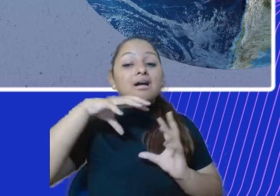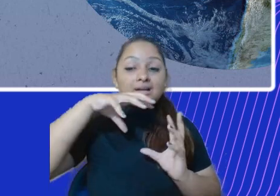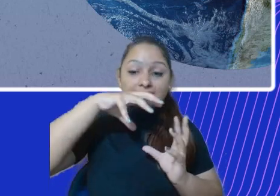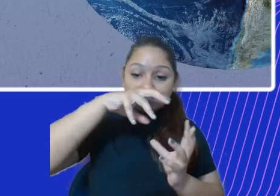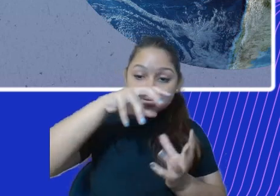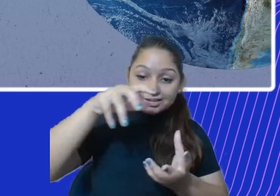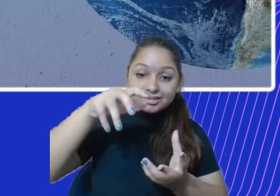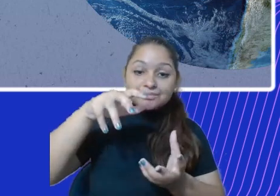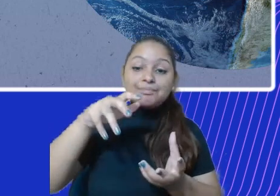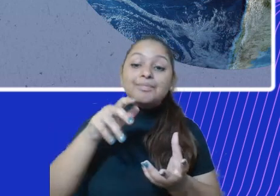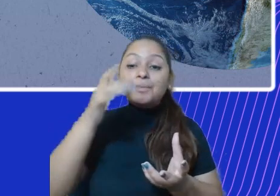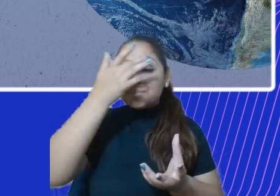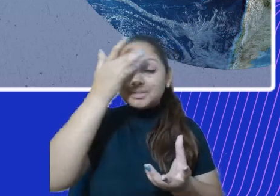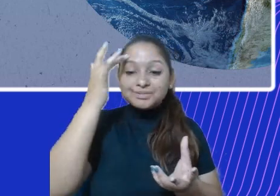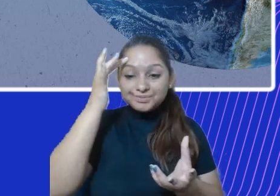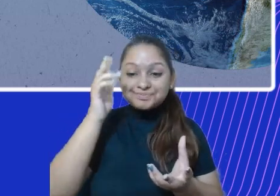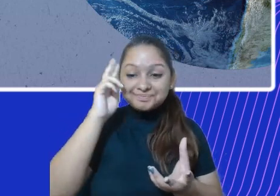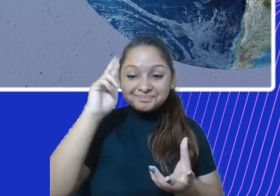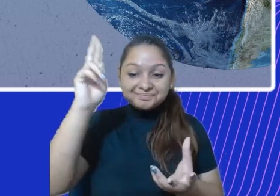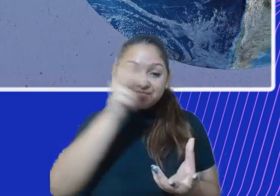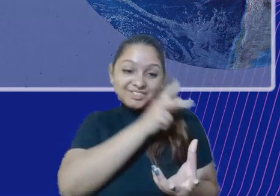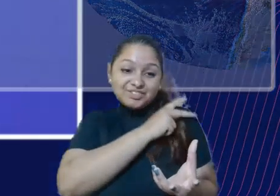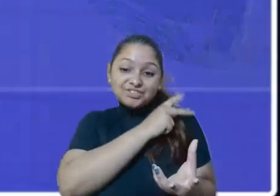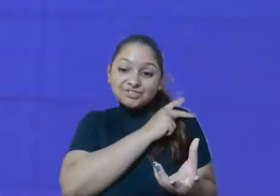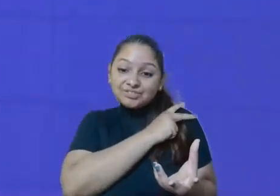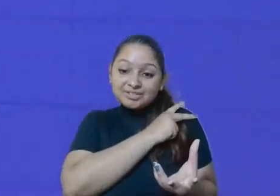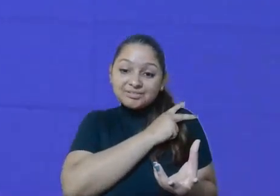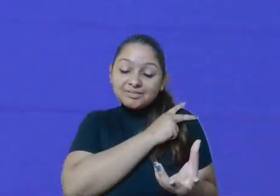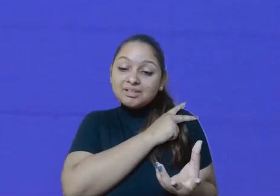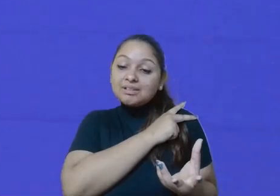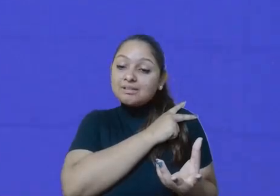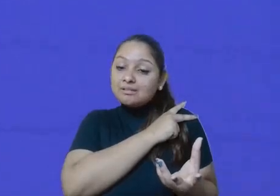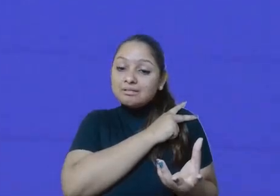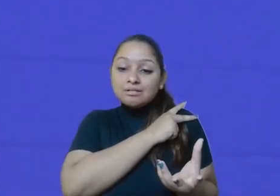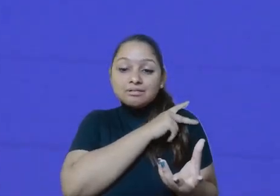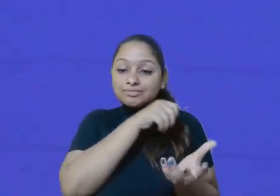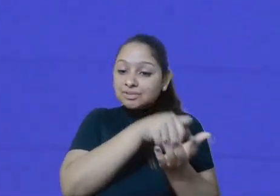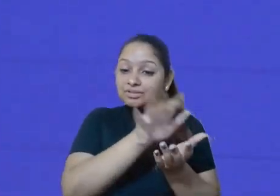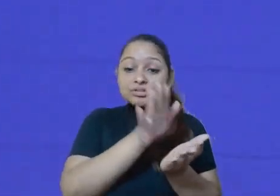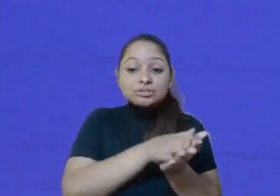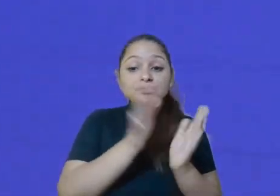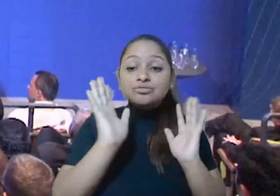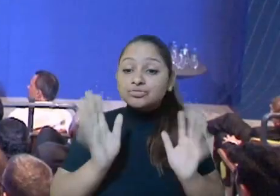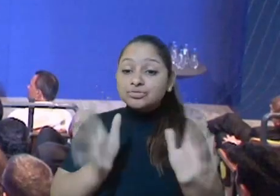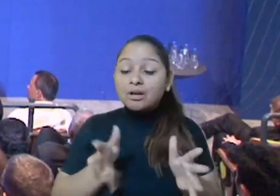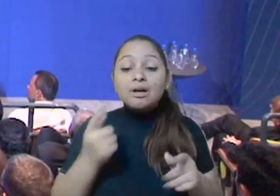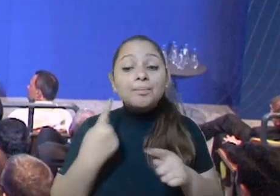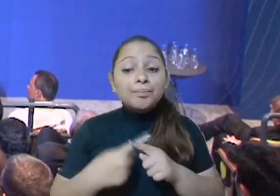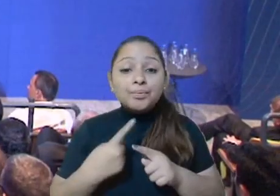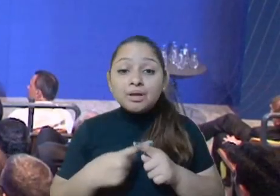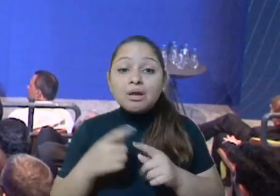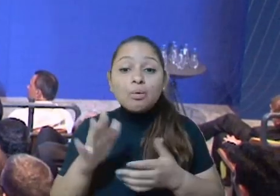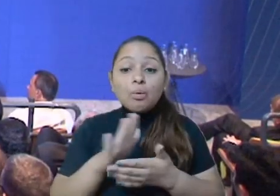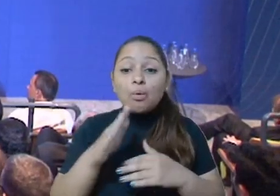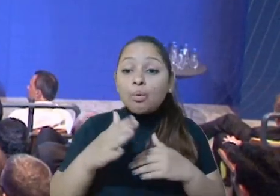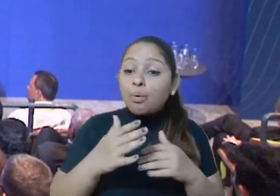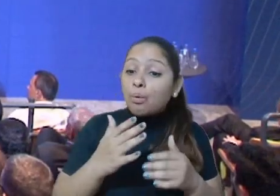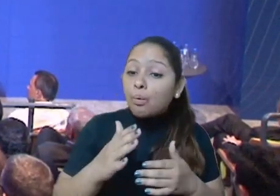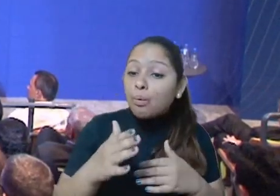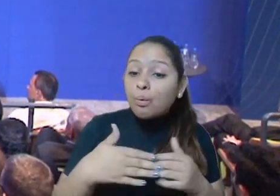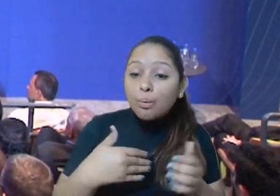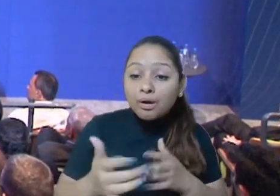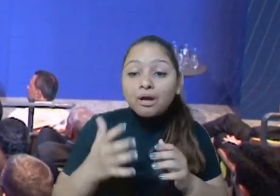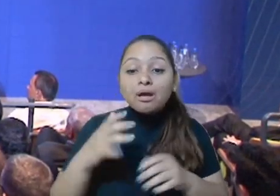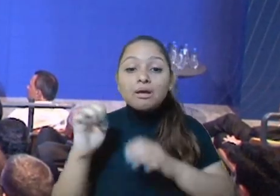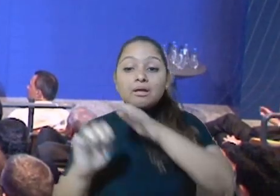could be fired, because there is no way of sustaining that. Any companies that waste their resources in the middle of the